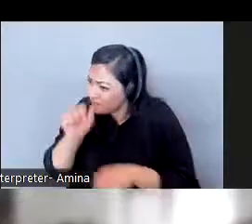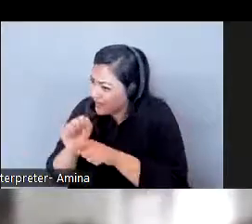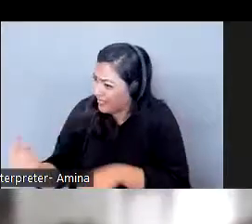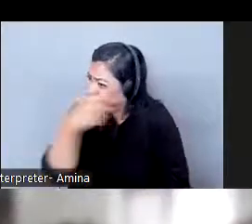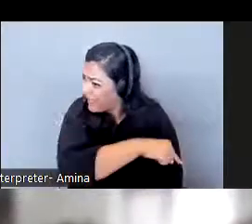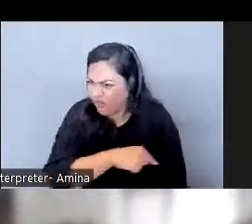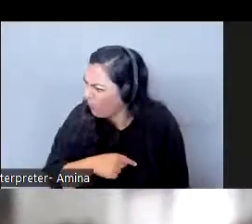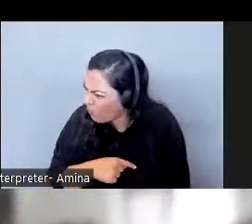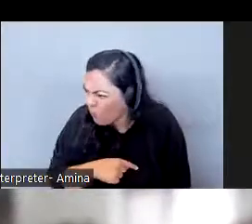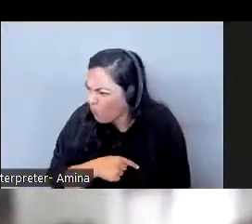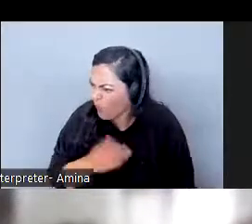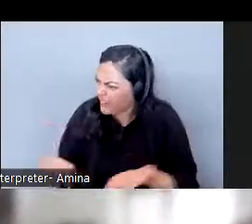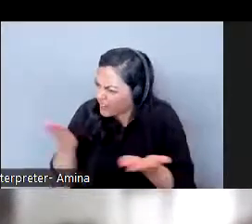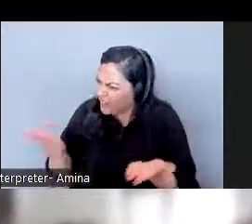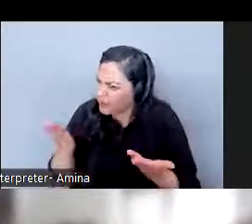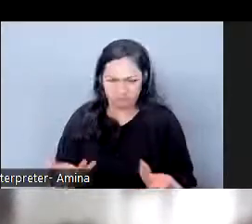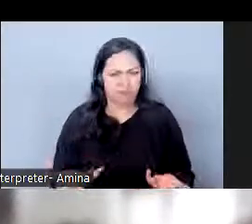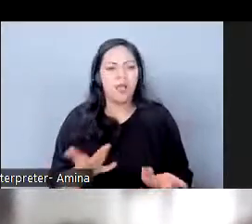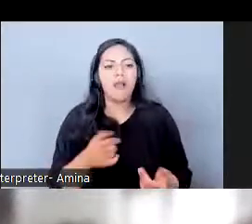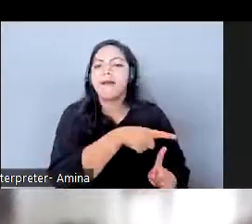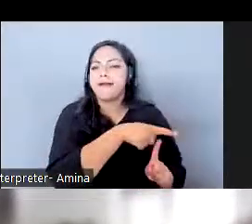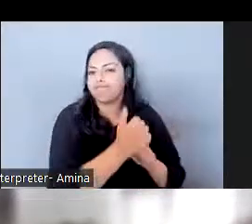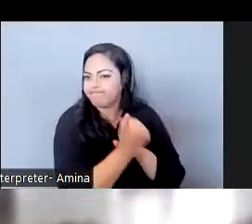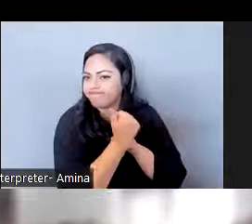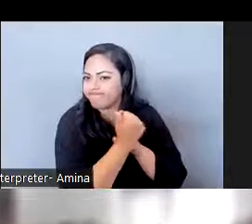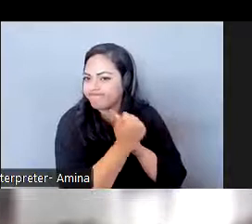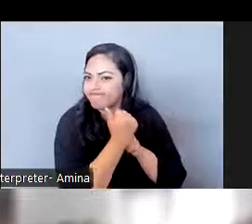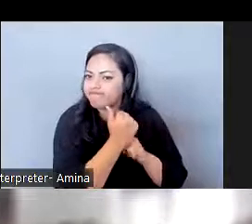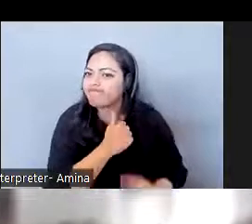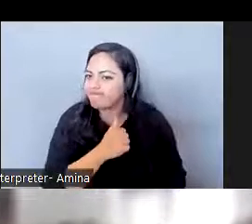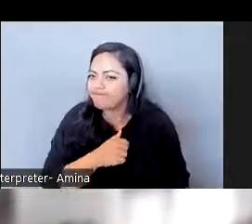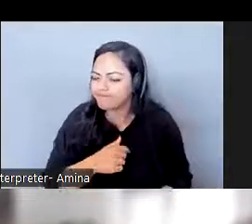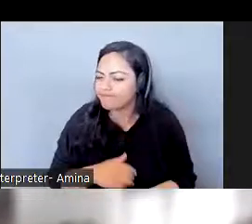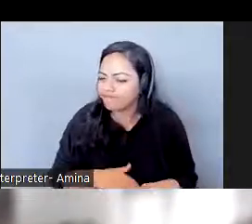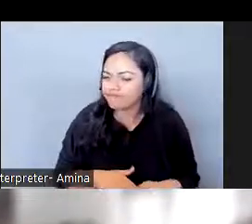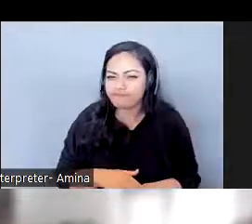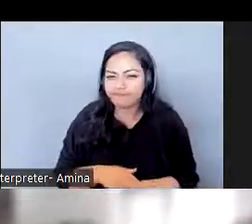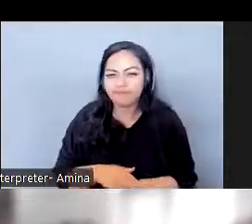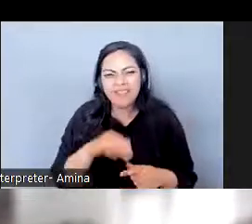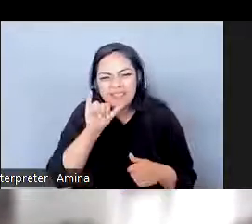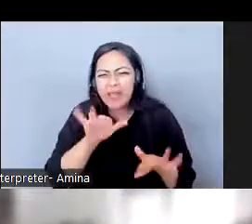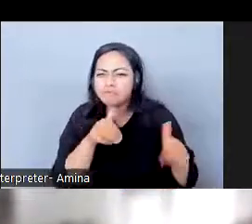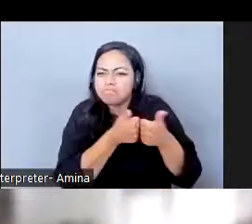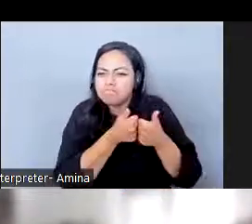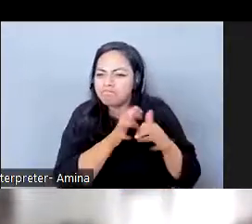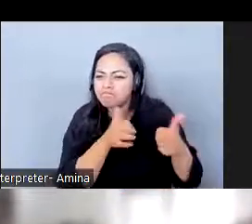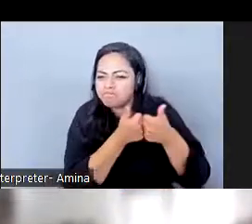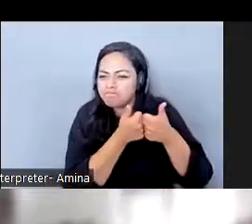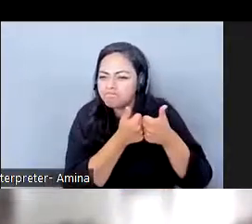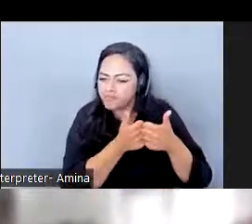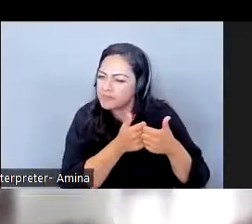not even traveling whatsoever. They're definitely at home, no problems, no issues. So it's the whole challenge piece that